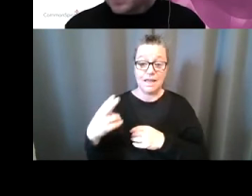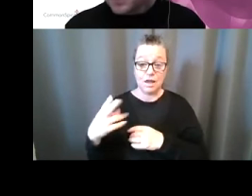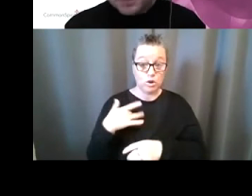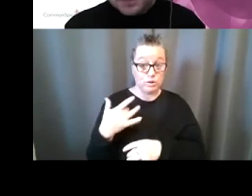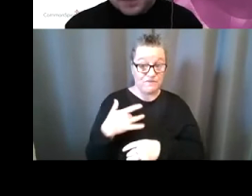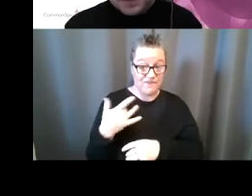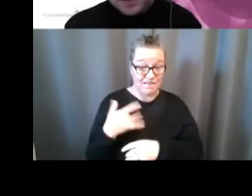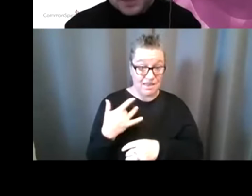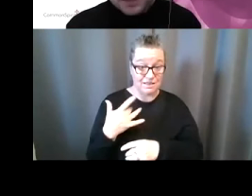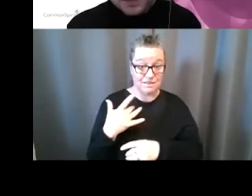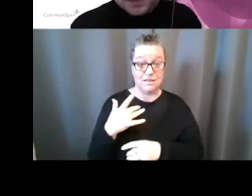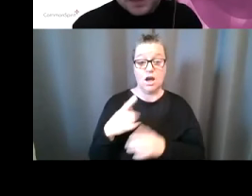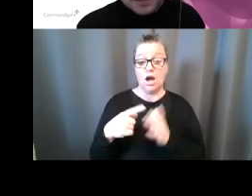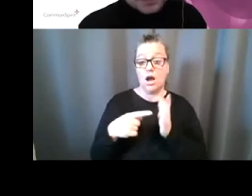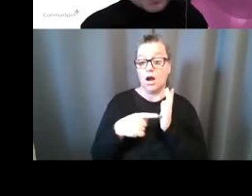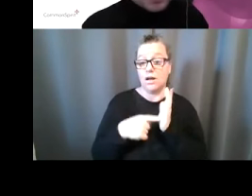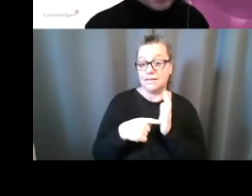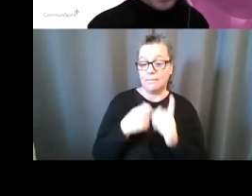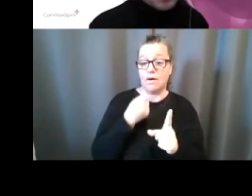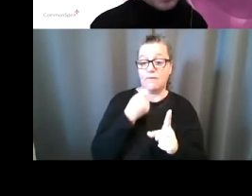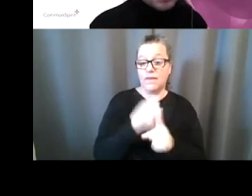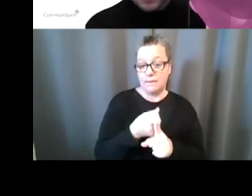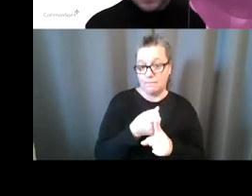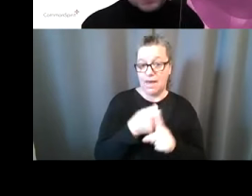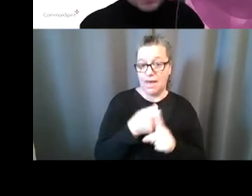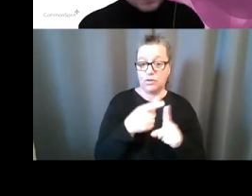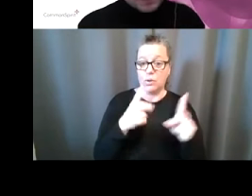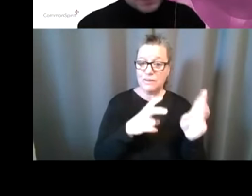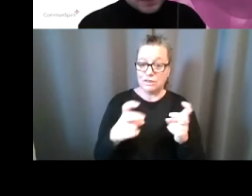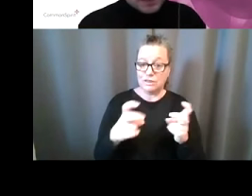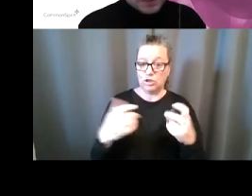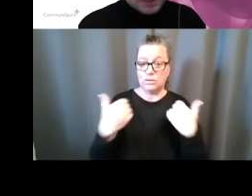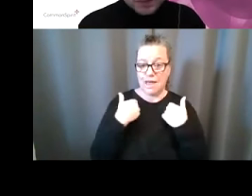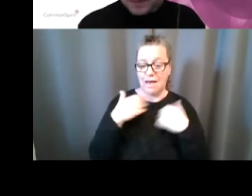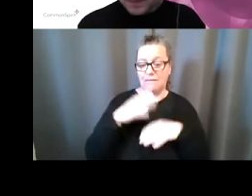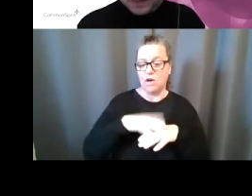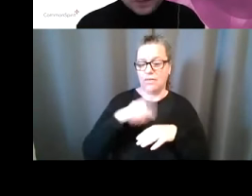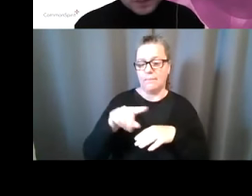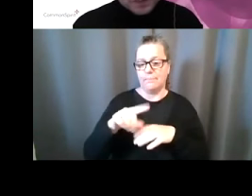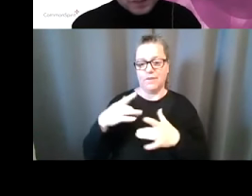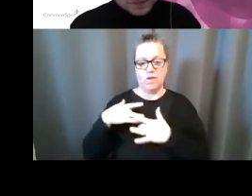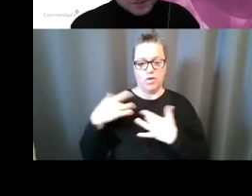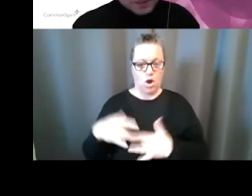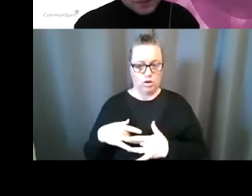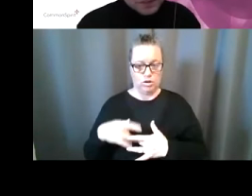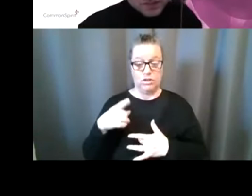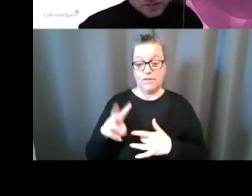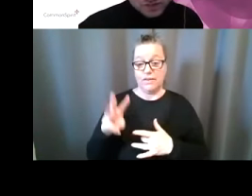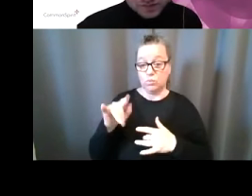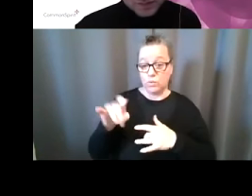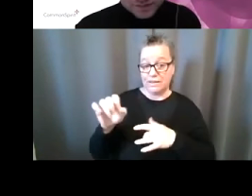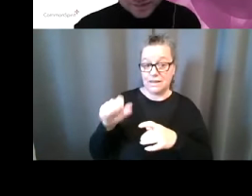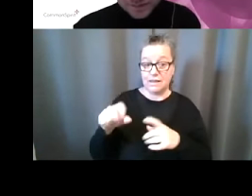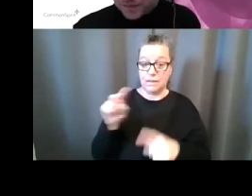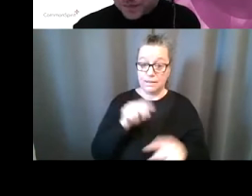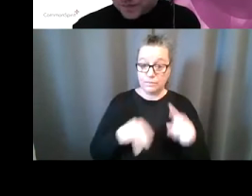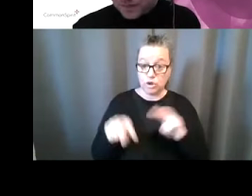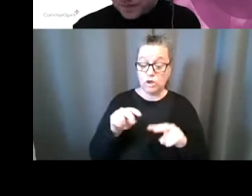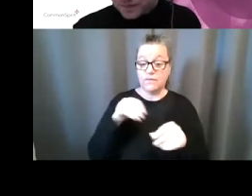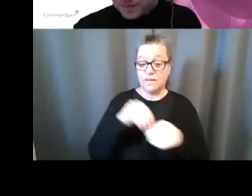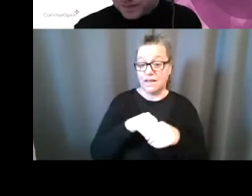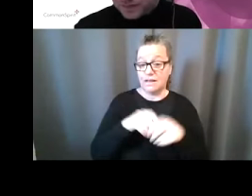each cycle are an example of the impact the equity issues have on them, we can see in hearts. These wastes can either be observed in person or